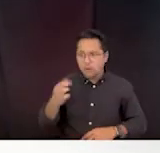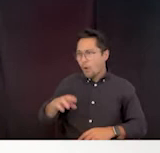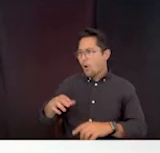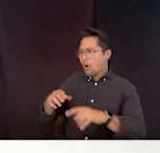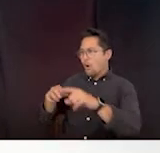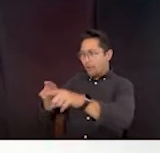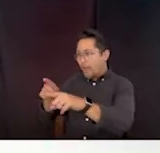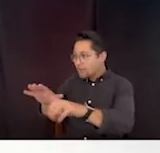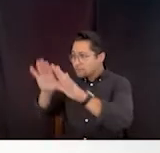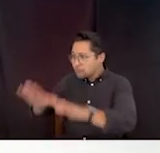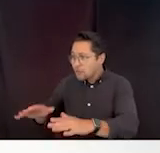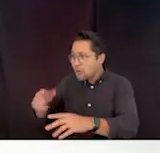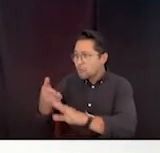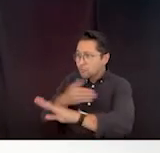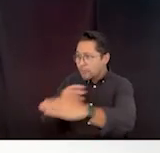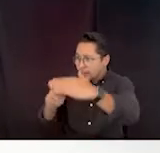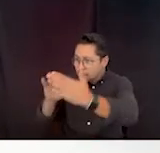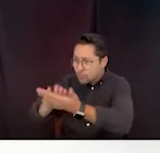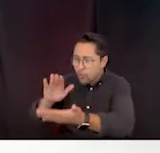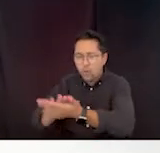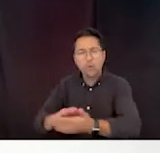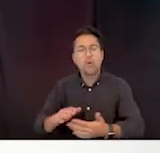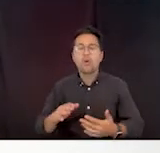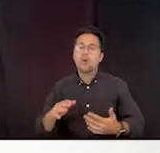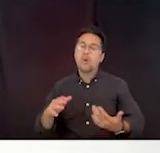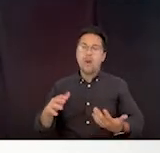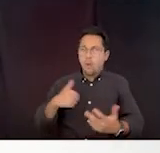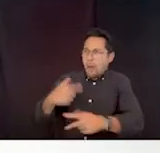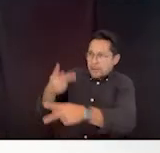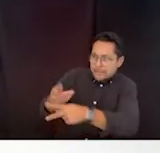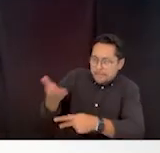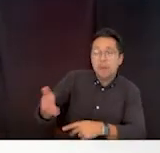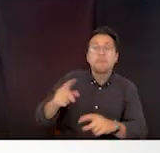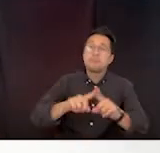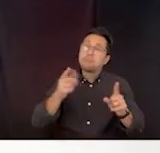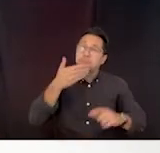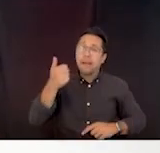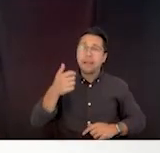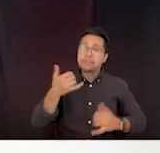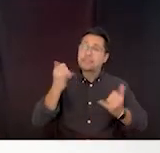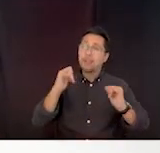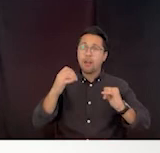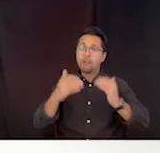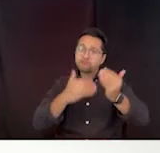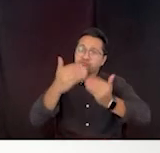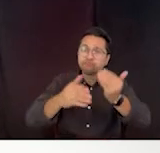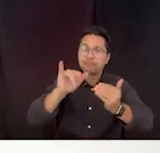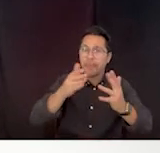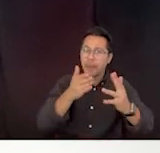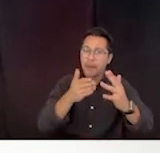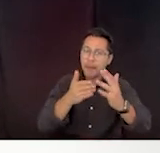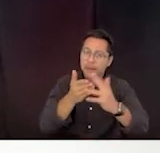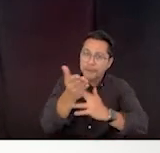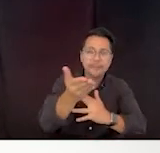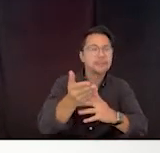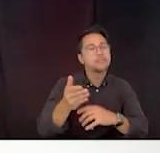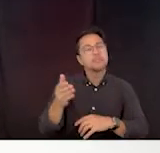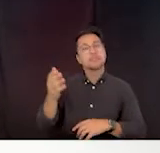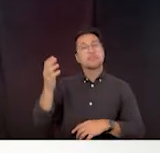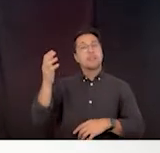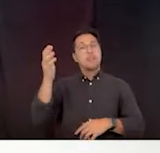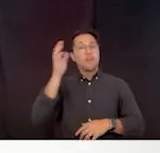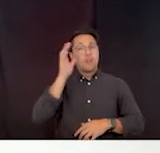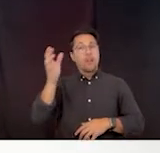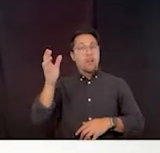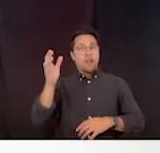to keep them at. But I still recommend parents go through that process, because you're going to get another set of evaluations. It's just going to tell you more about your child.